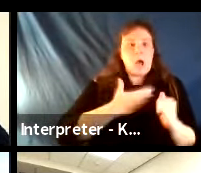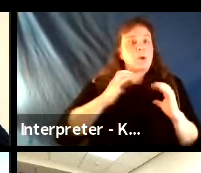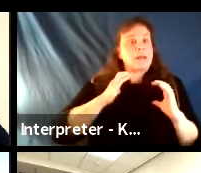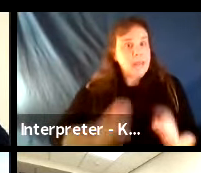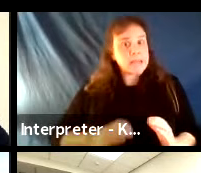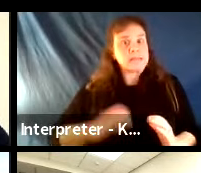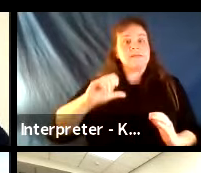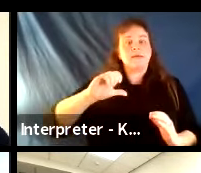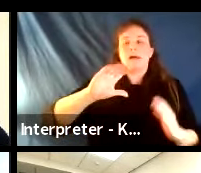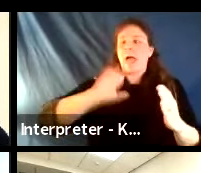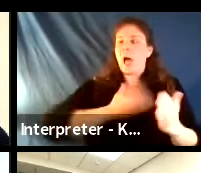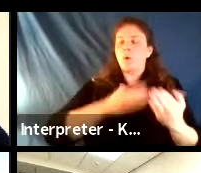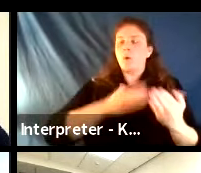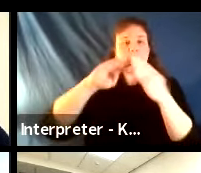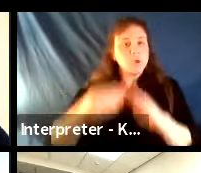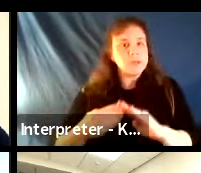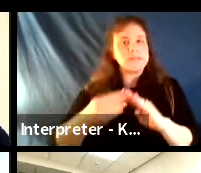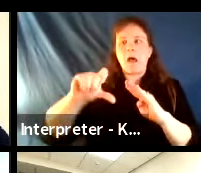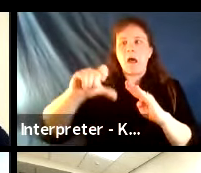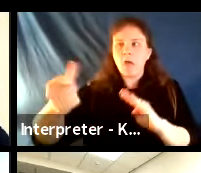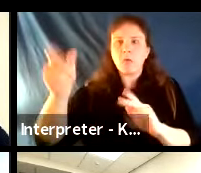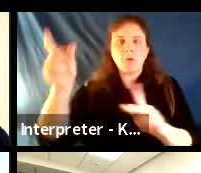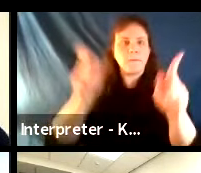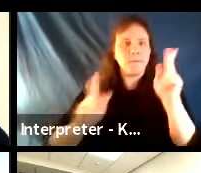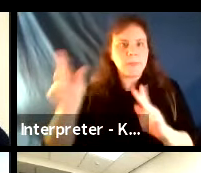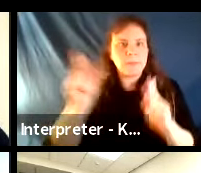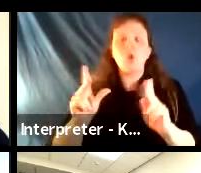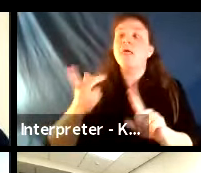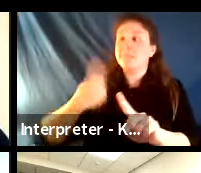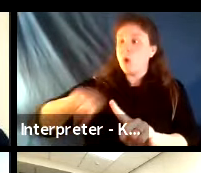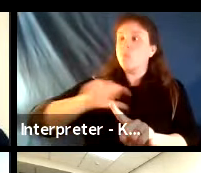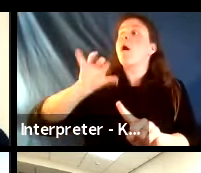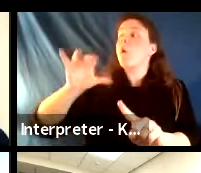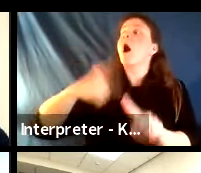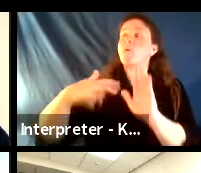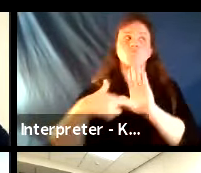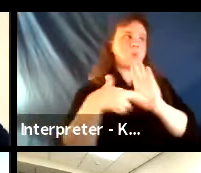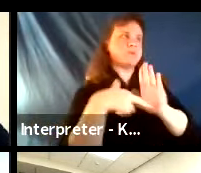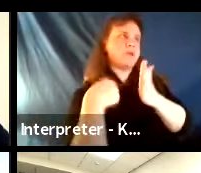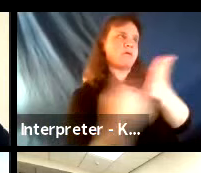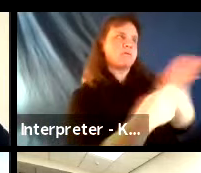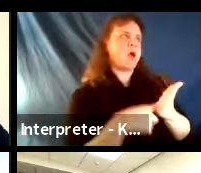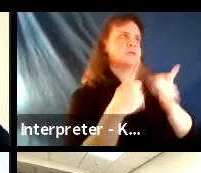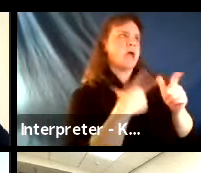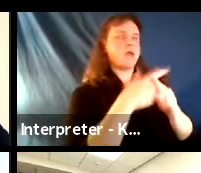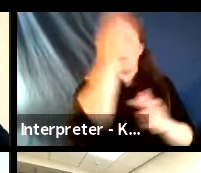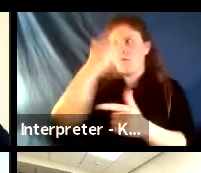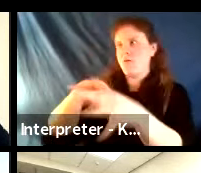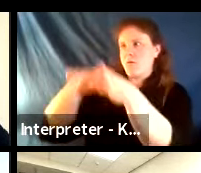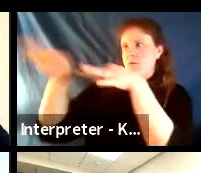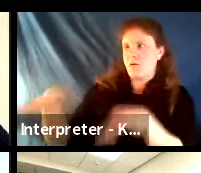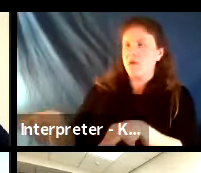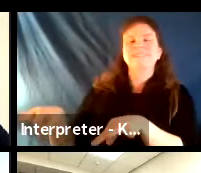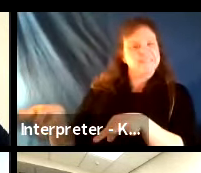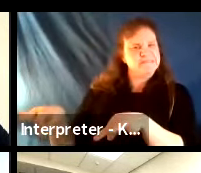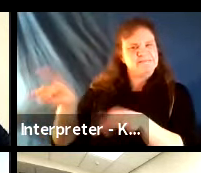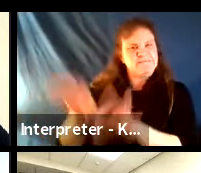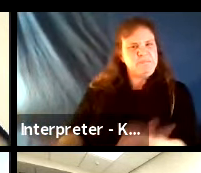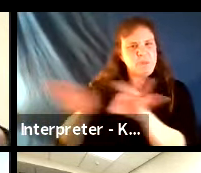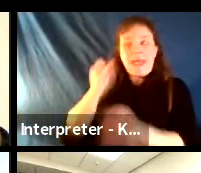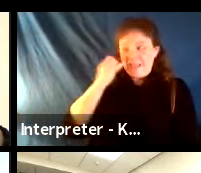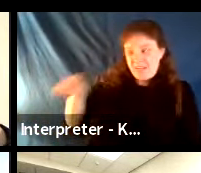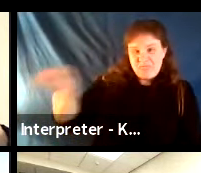to the communities that we represent and that we speak for and that we're speaking to, right? Because if people feel like, oh, I have